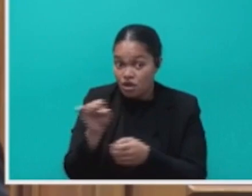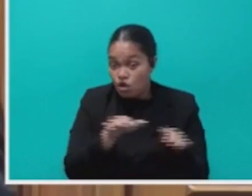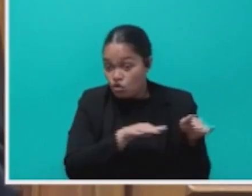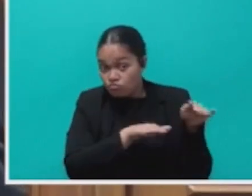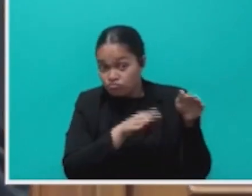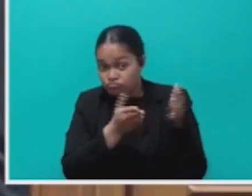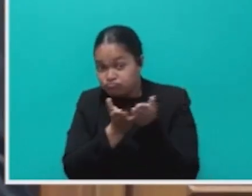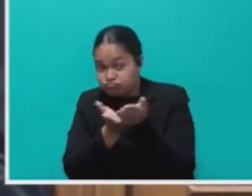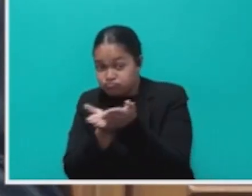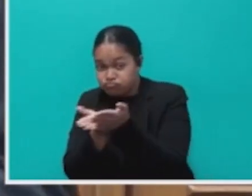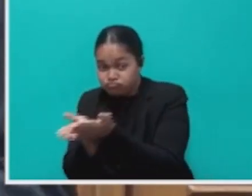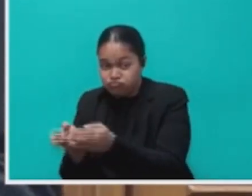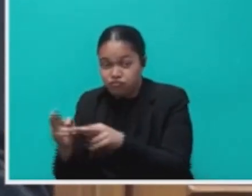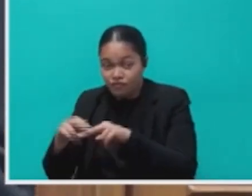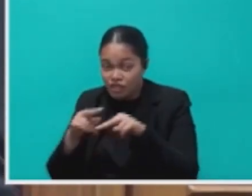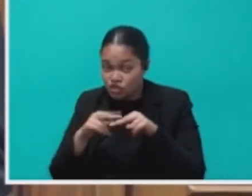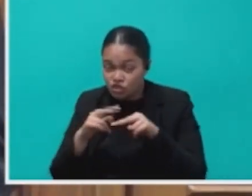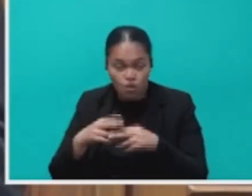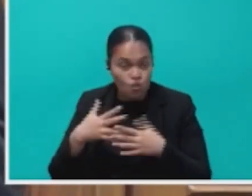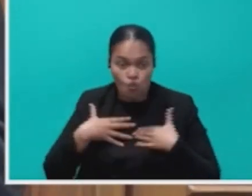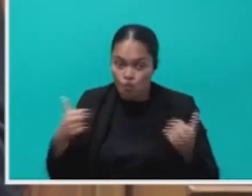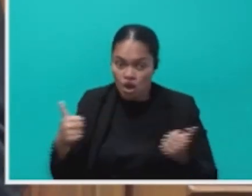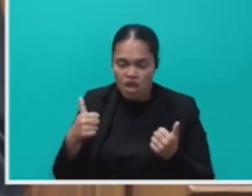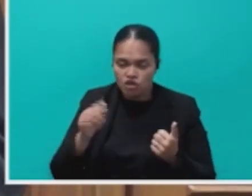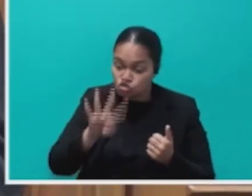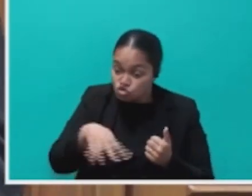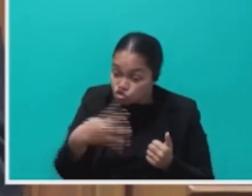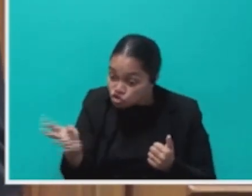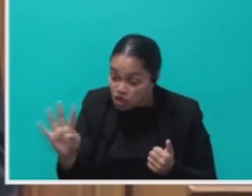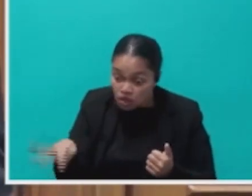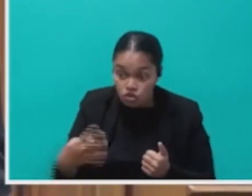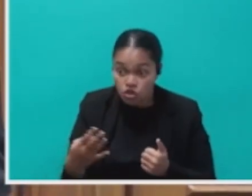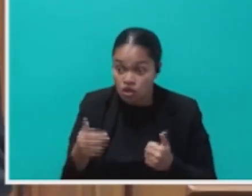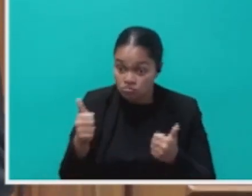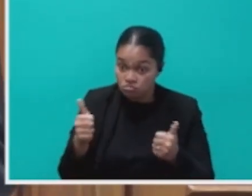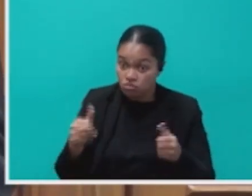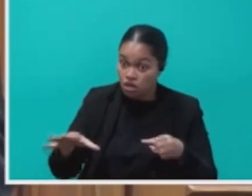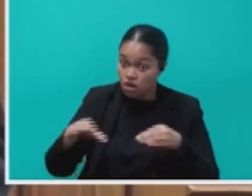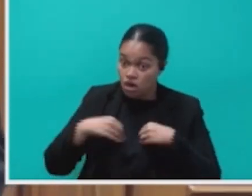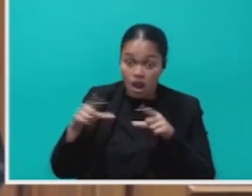into Fiji, are well checked and pass the standard accepted by the Land Transport Authority.